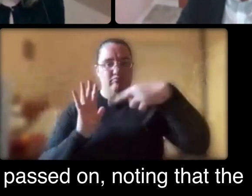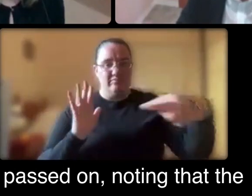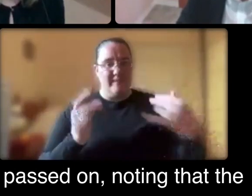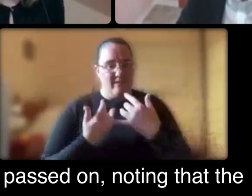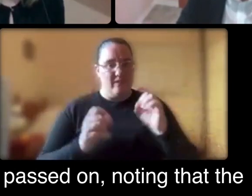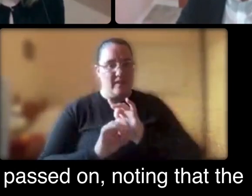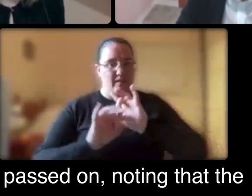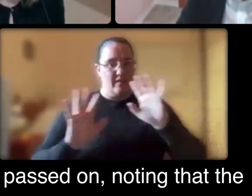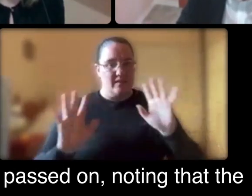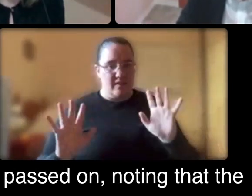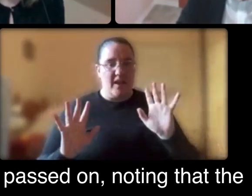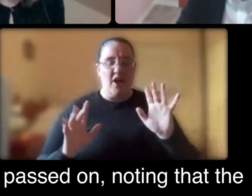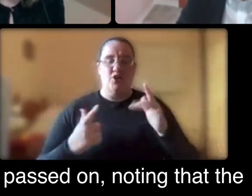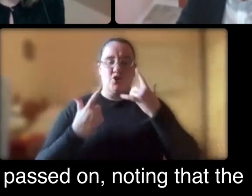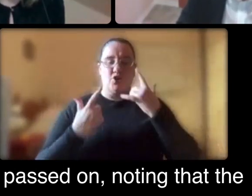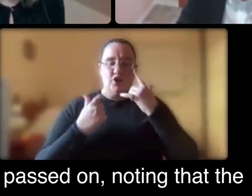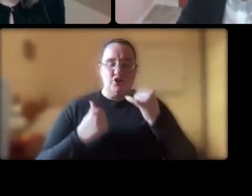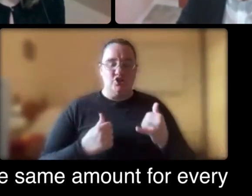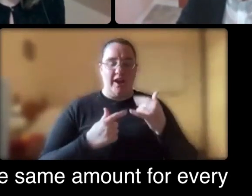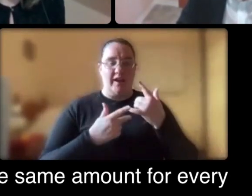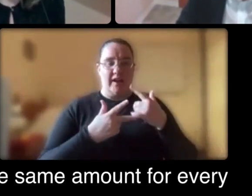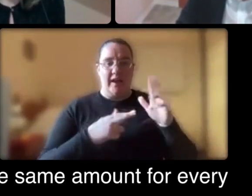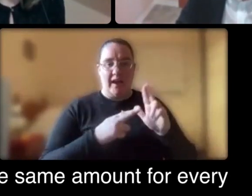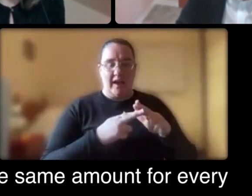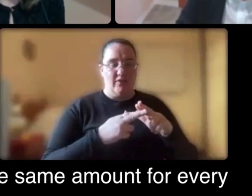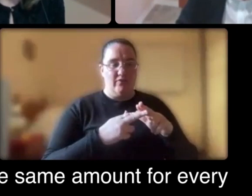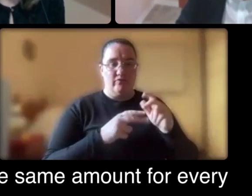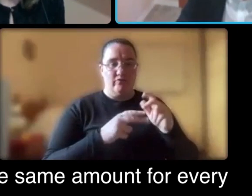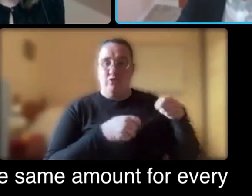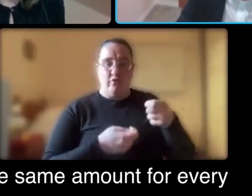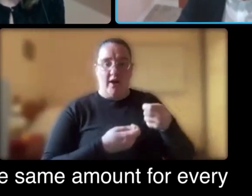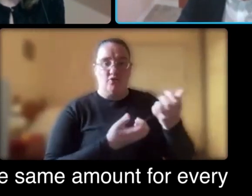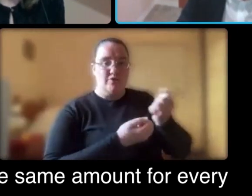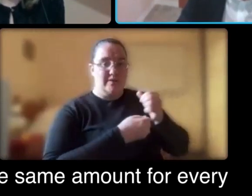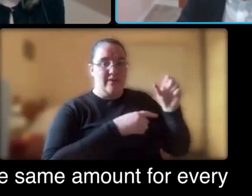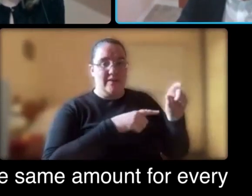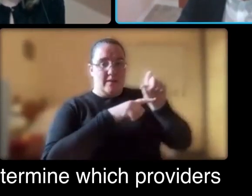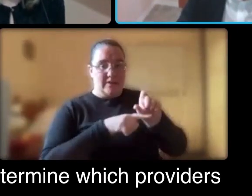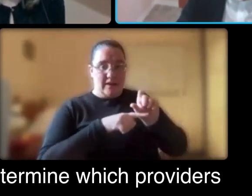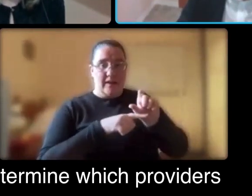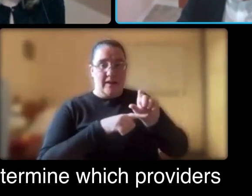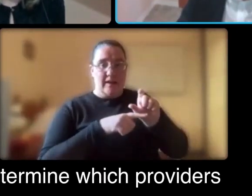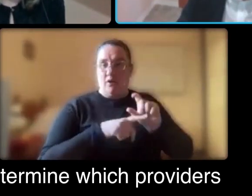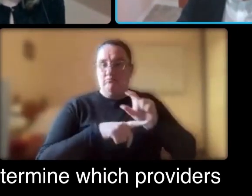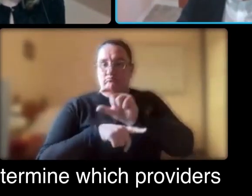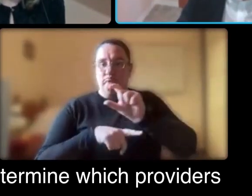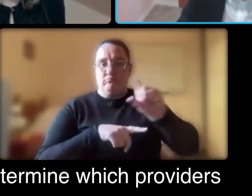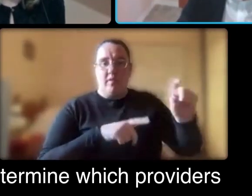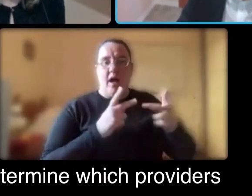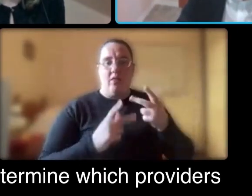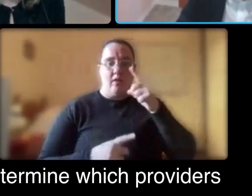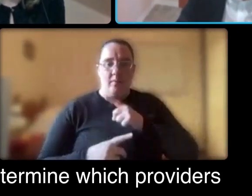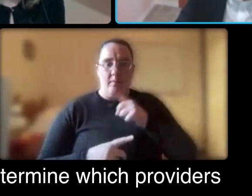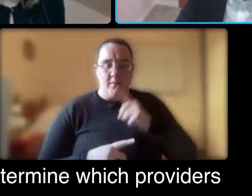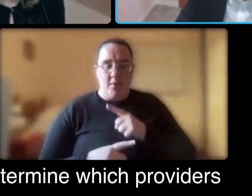subsidy increases have been passed on, noting that the subsidy increases will be the same amount for every package, which